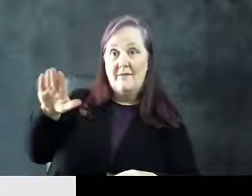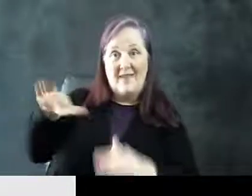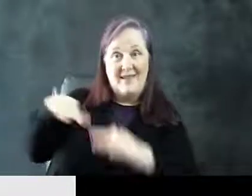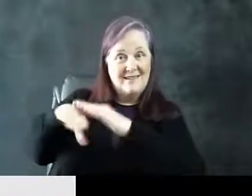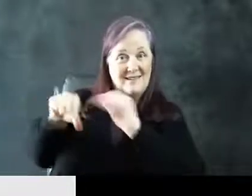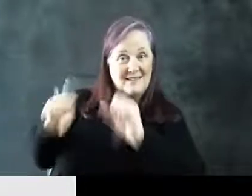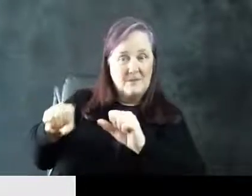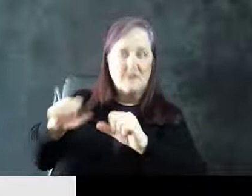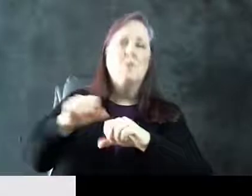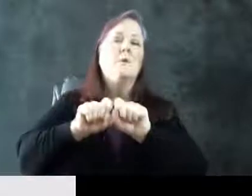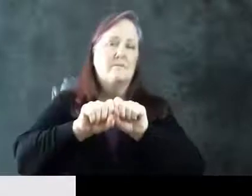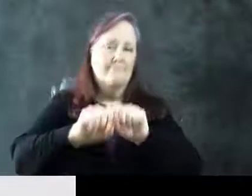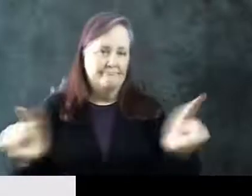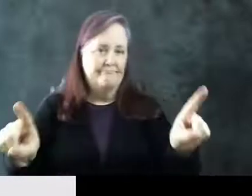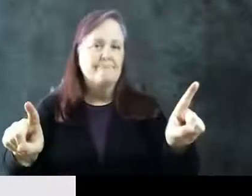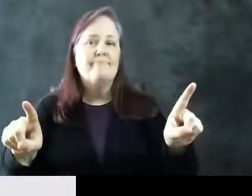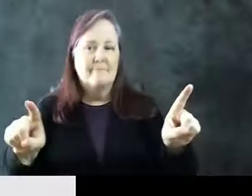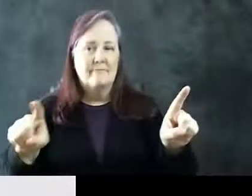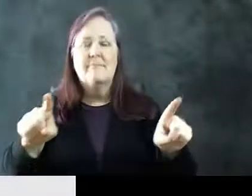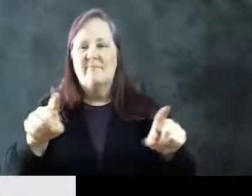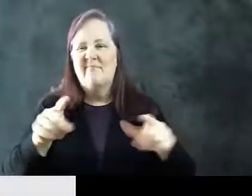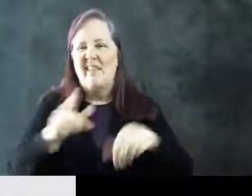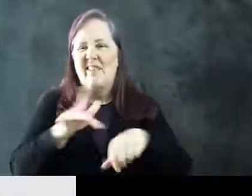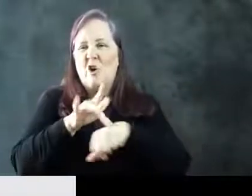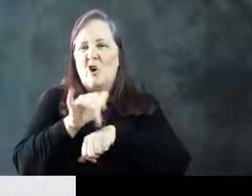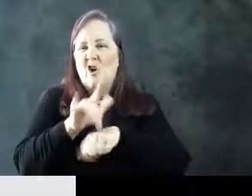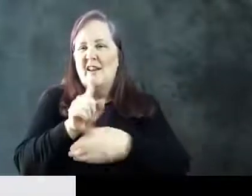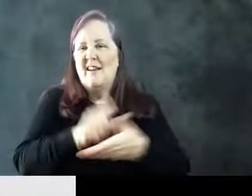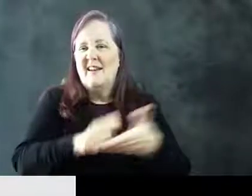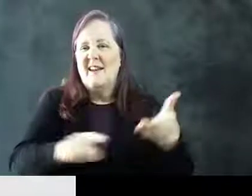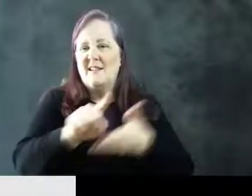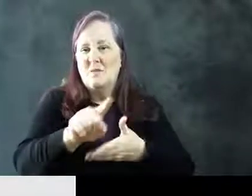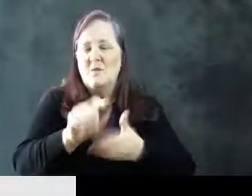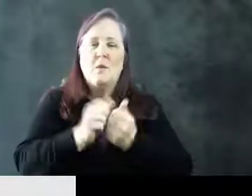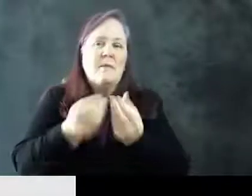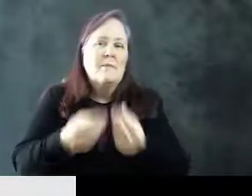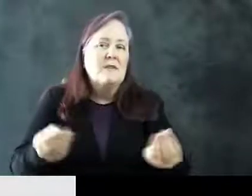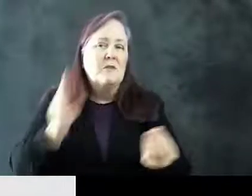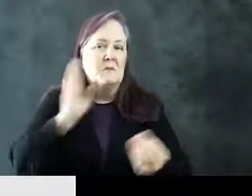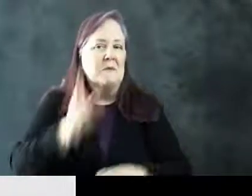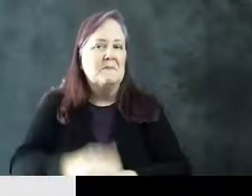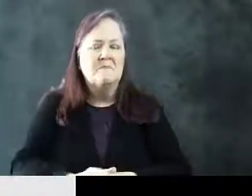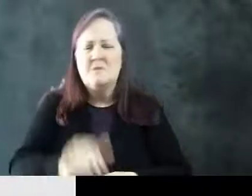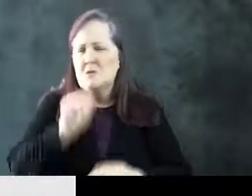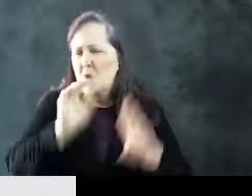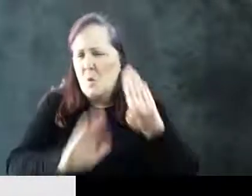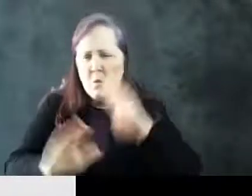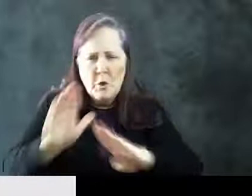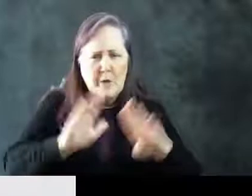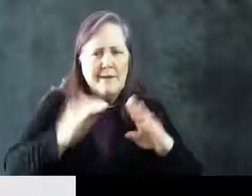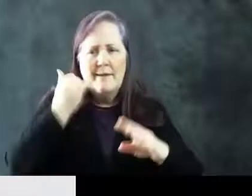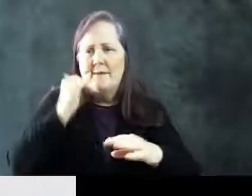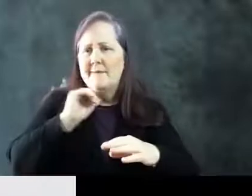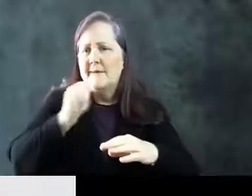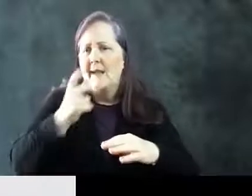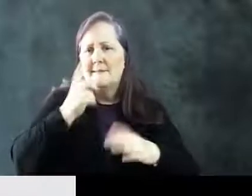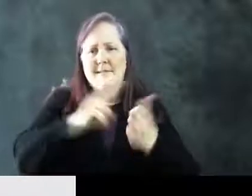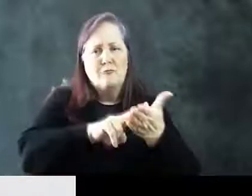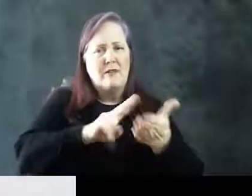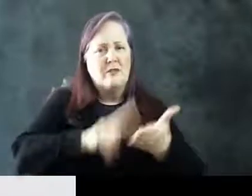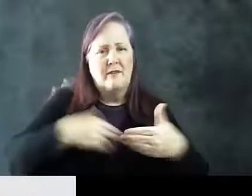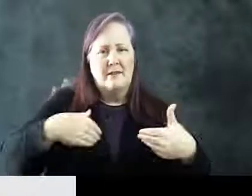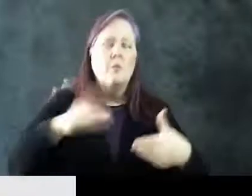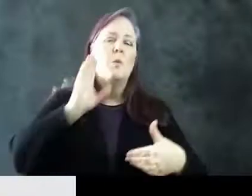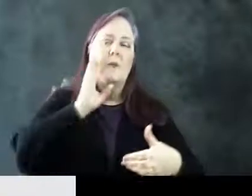be sending that connection info out early next week along with materials. So don't worry if you've not seen your registration, it